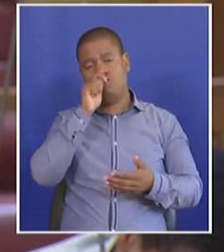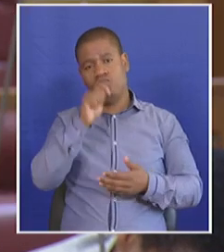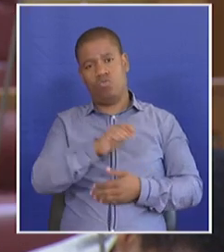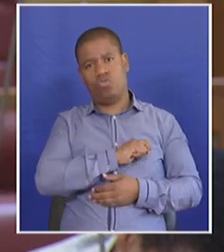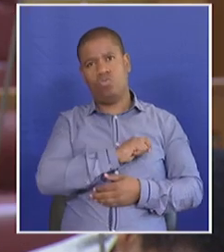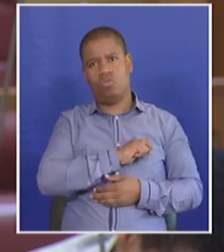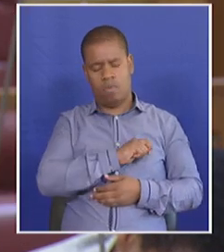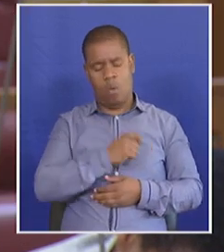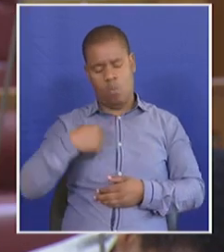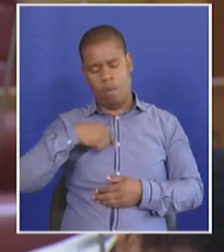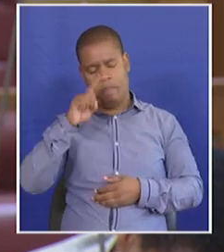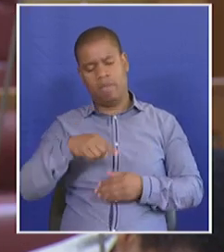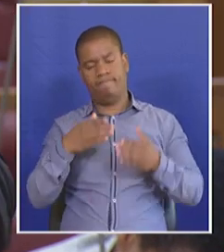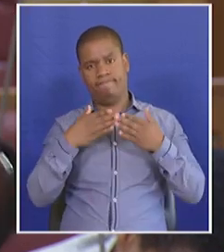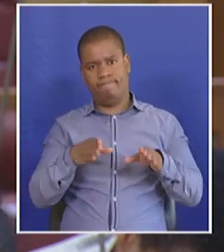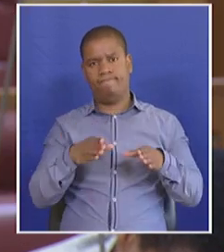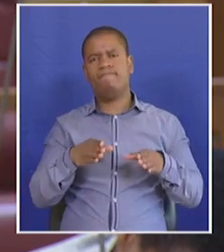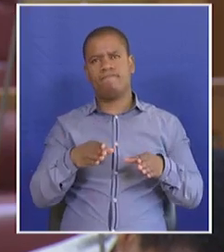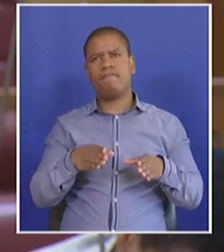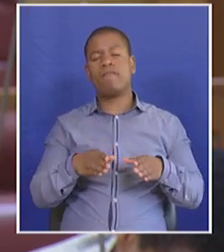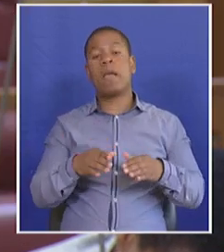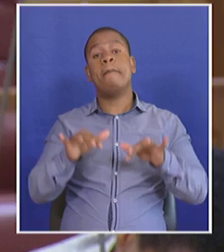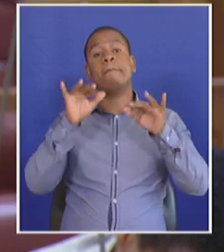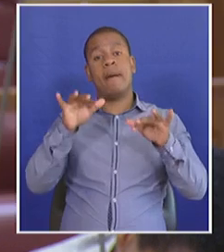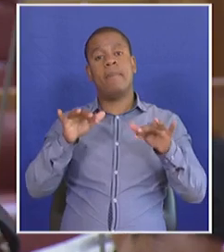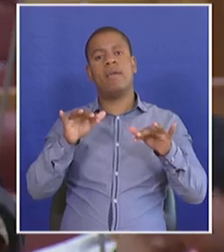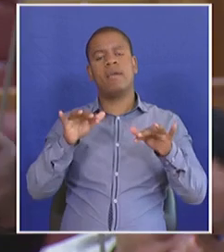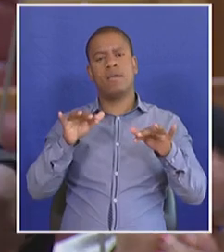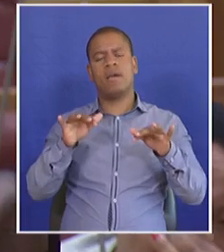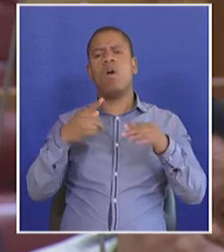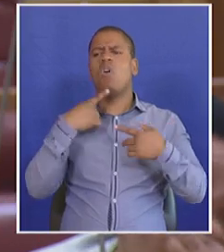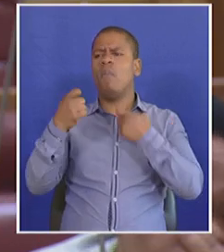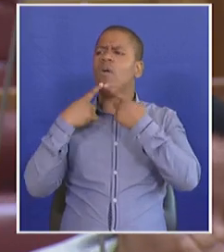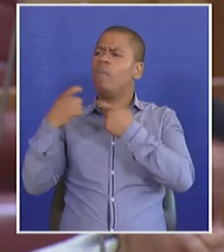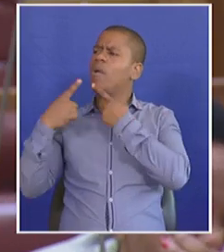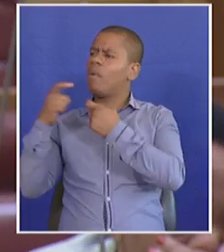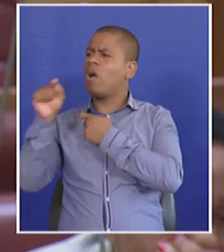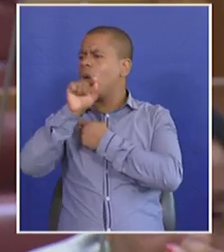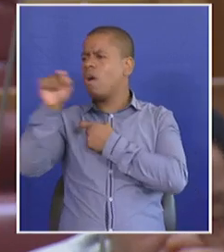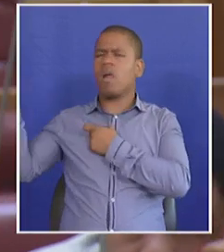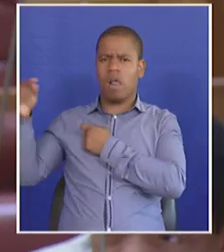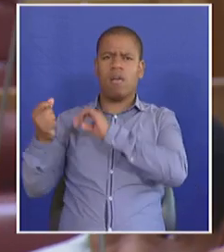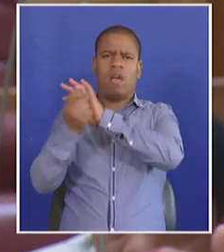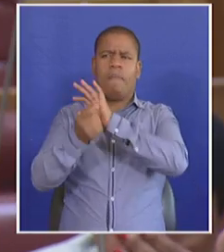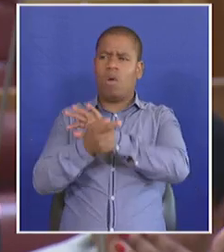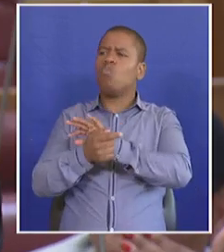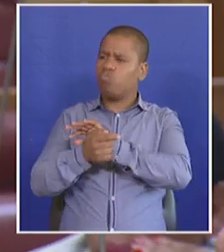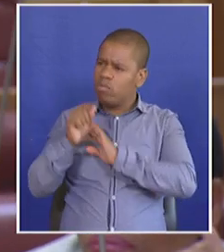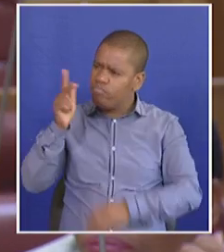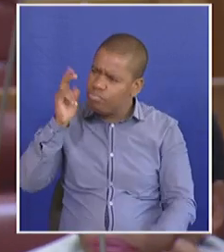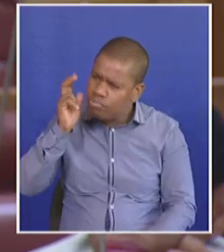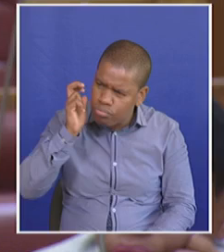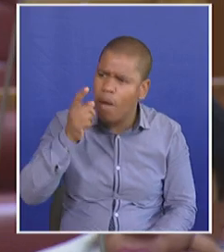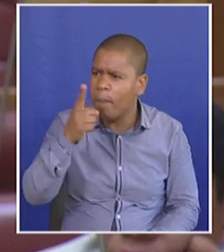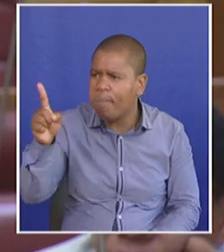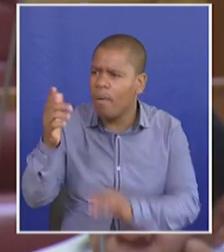to respond to a public outcry that we have picked up in a number of community outreach programs,